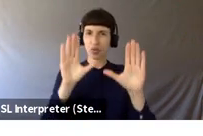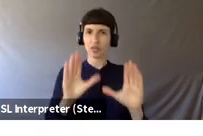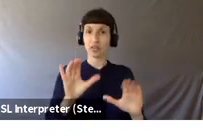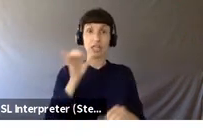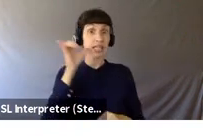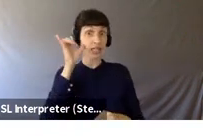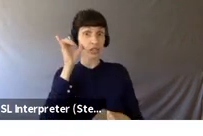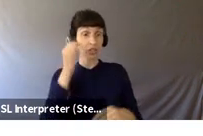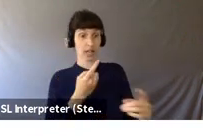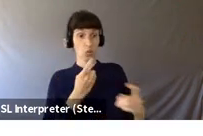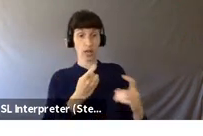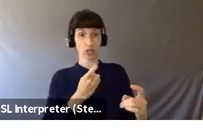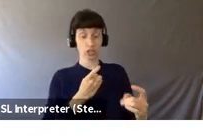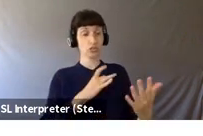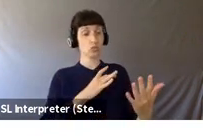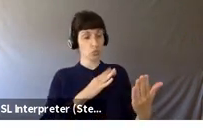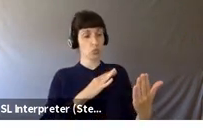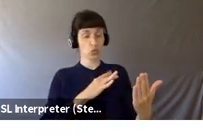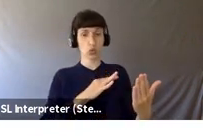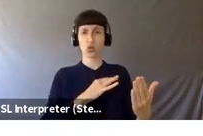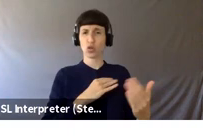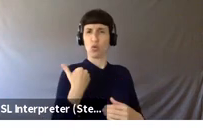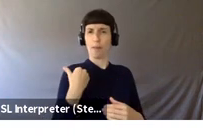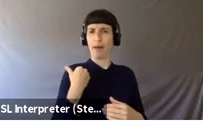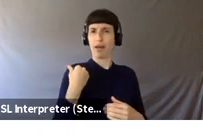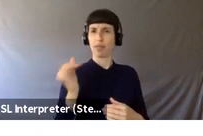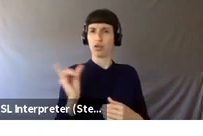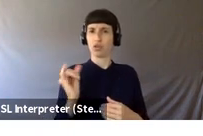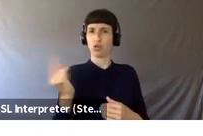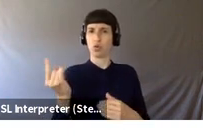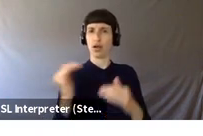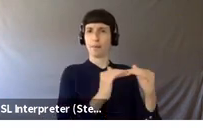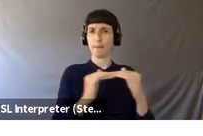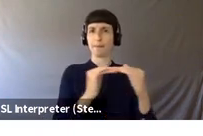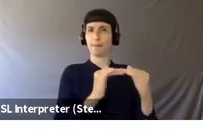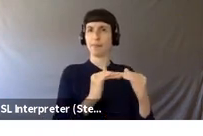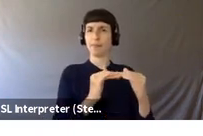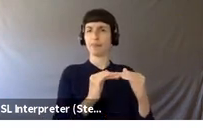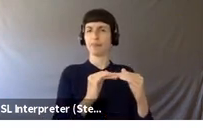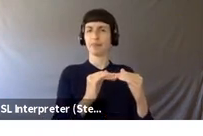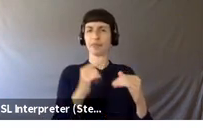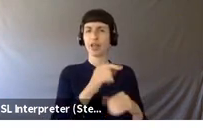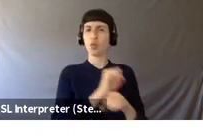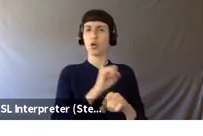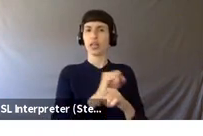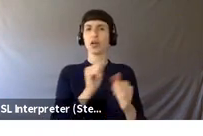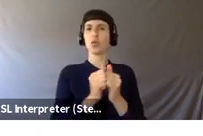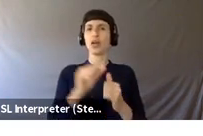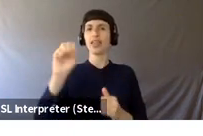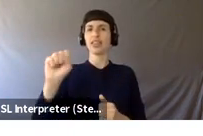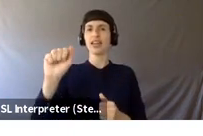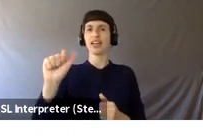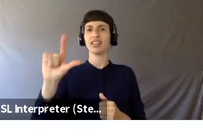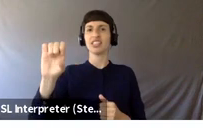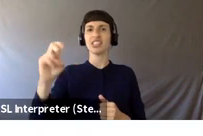made me be mindful again that one of my colleagues is working with a Salish language and mathematics. I'm a math geek, and I'm loving